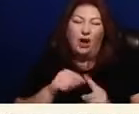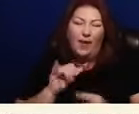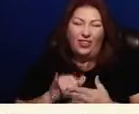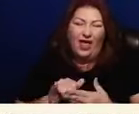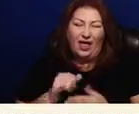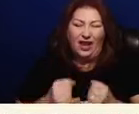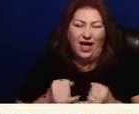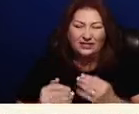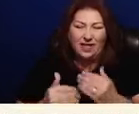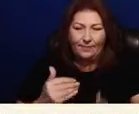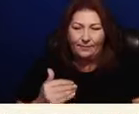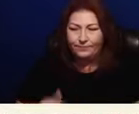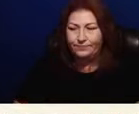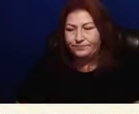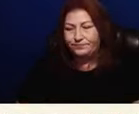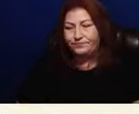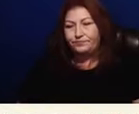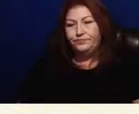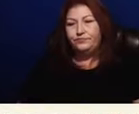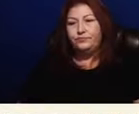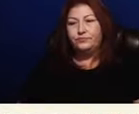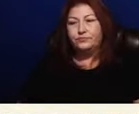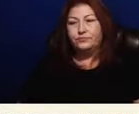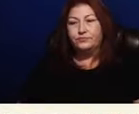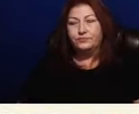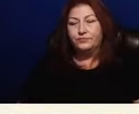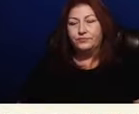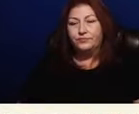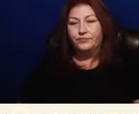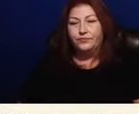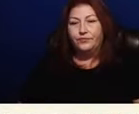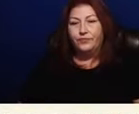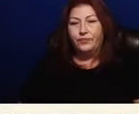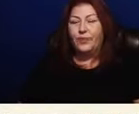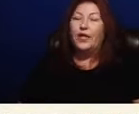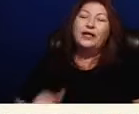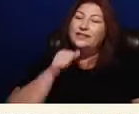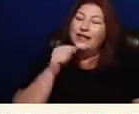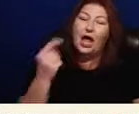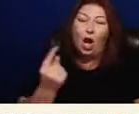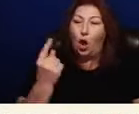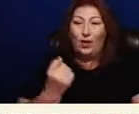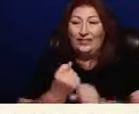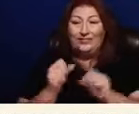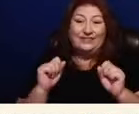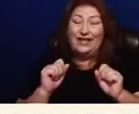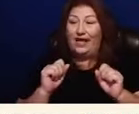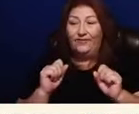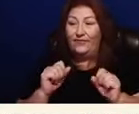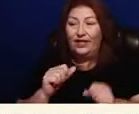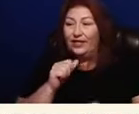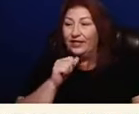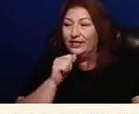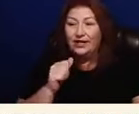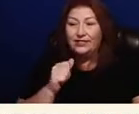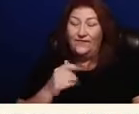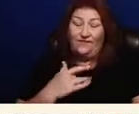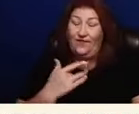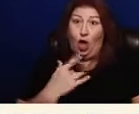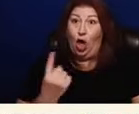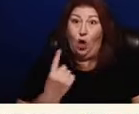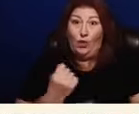step. And so it's not always safe. It doesn't feel safe all the time